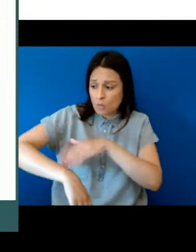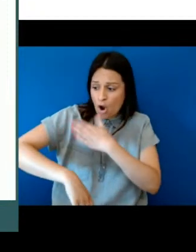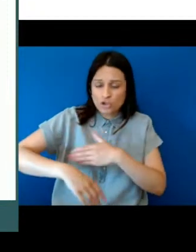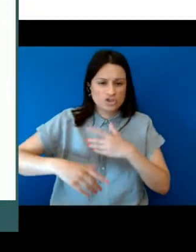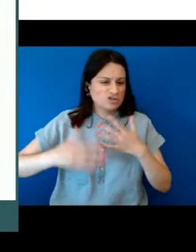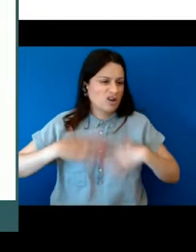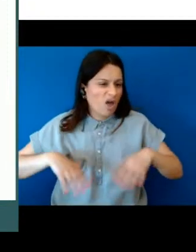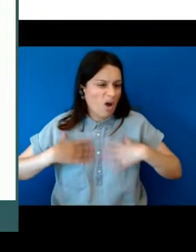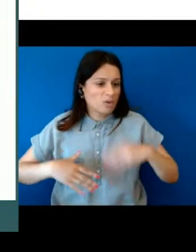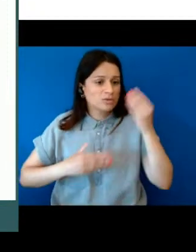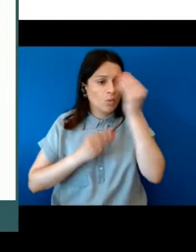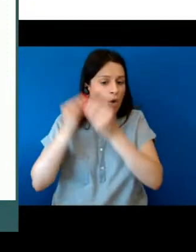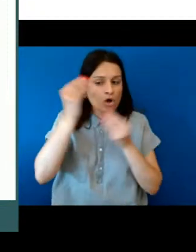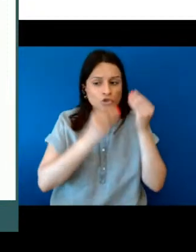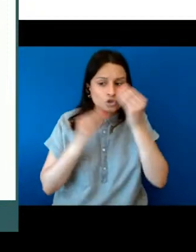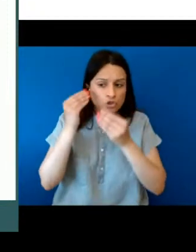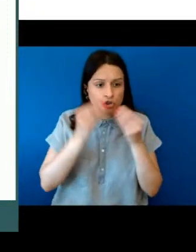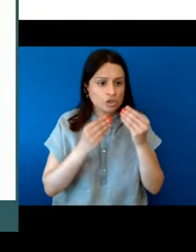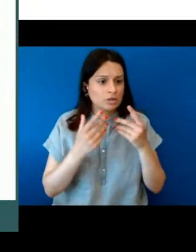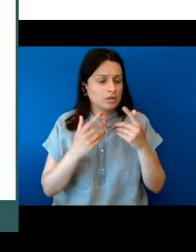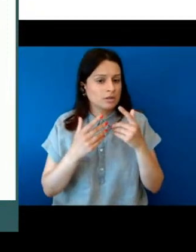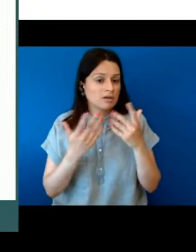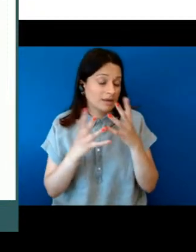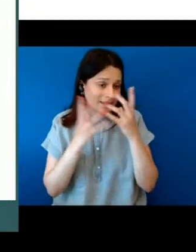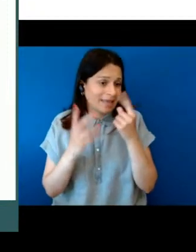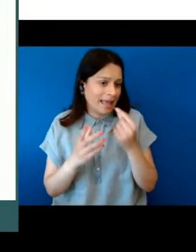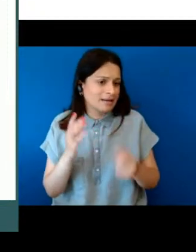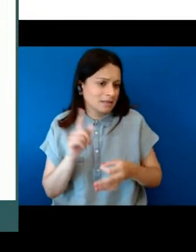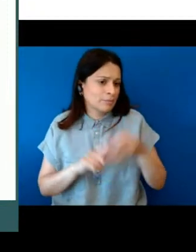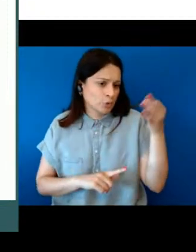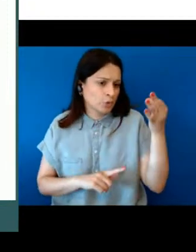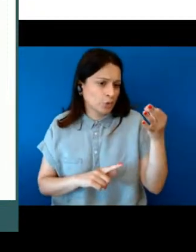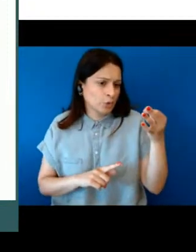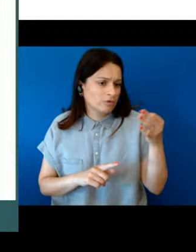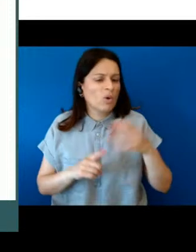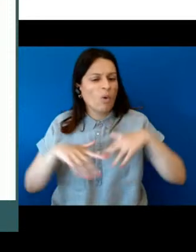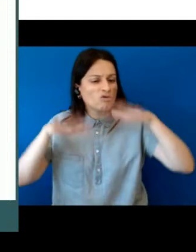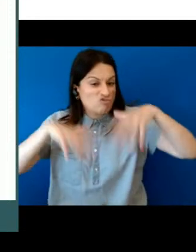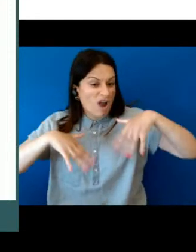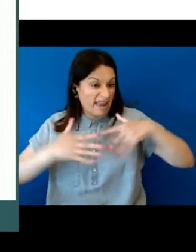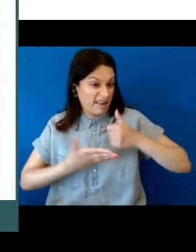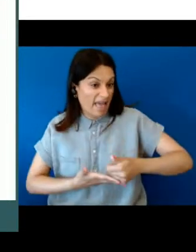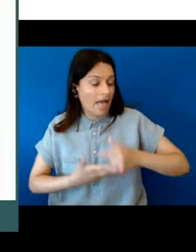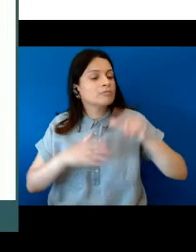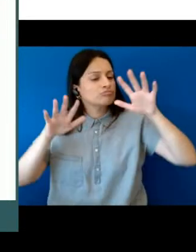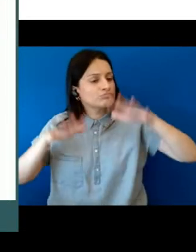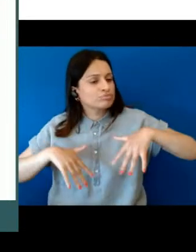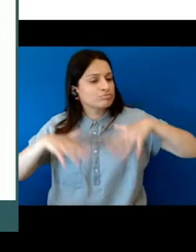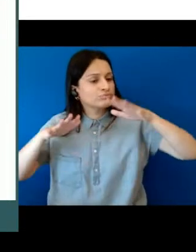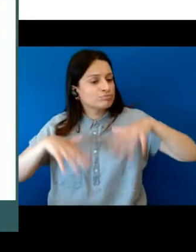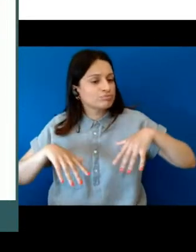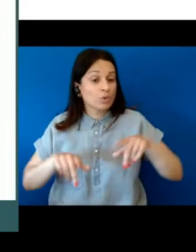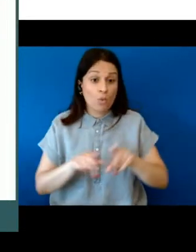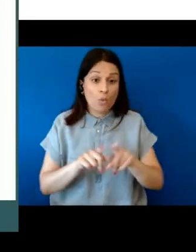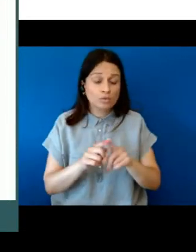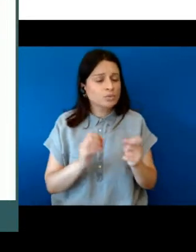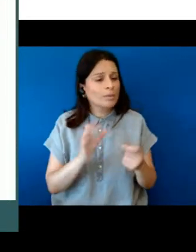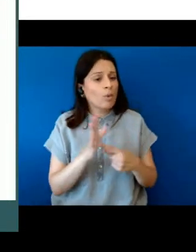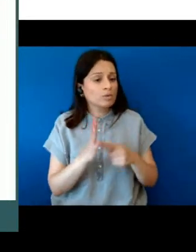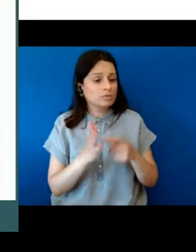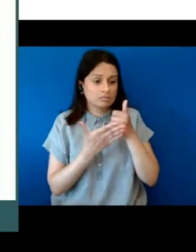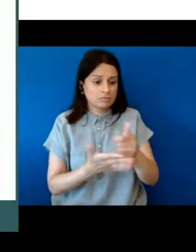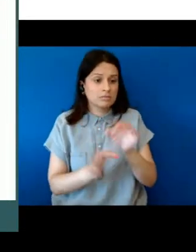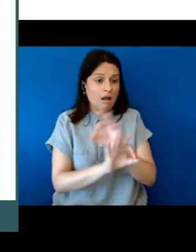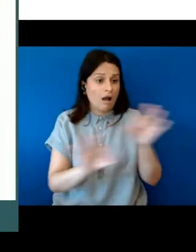may prove beneficial. And I think it's really important just to let your patients experiment with treatments, because we know that